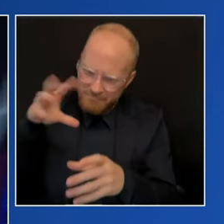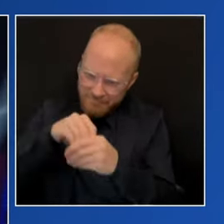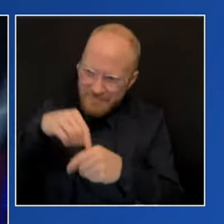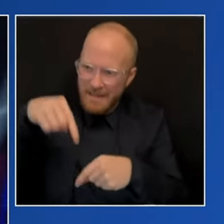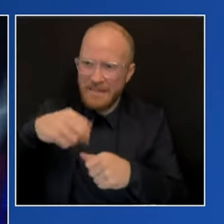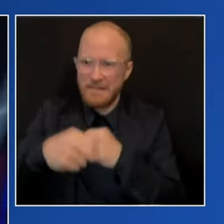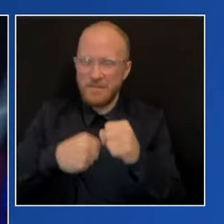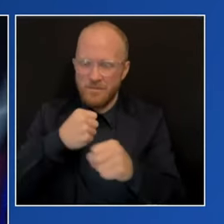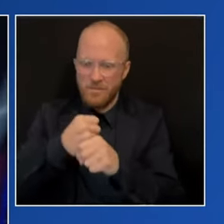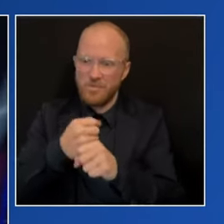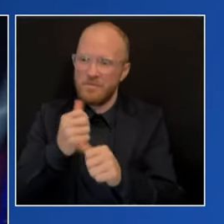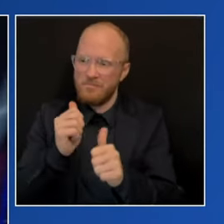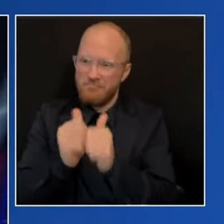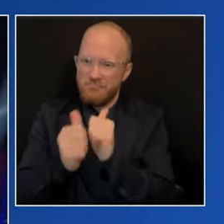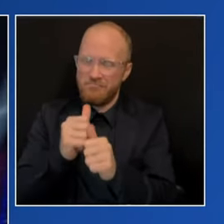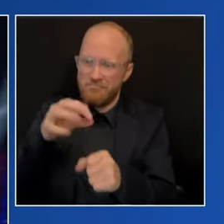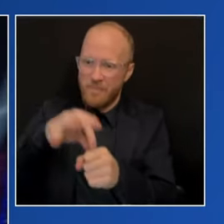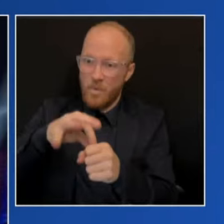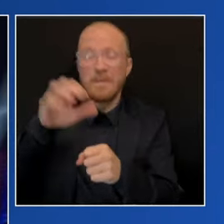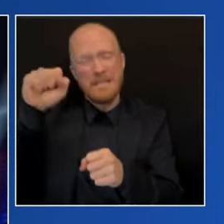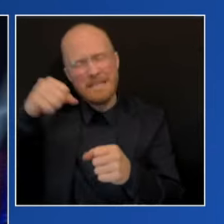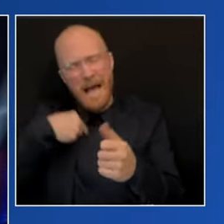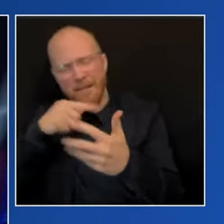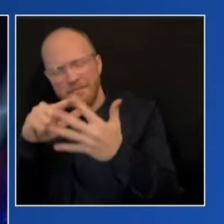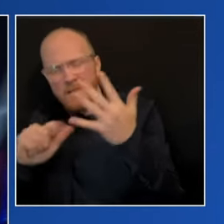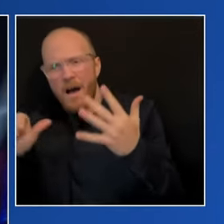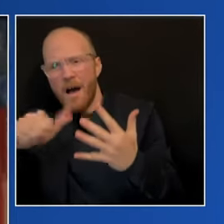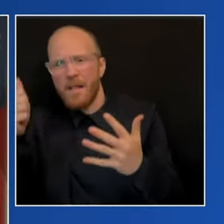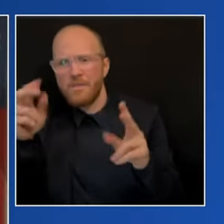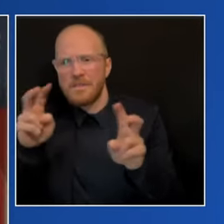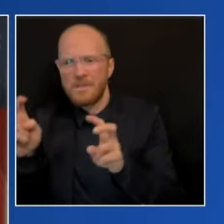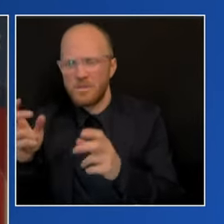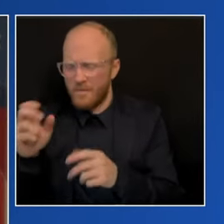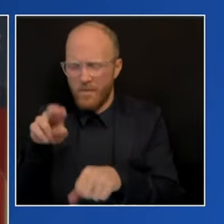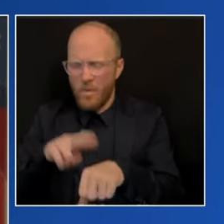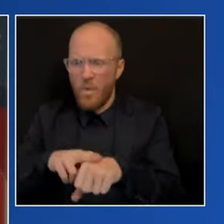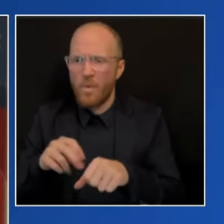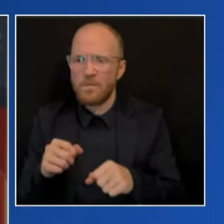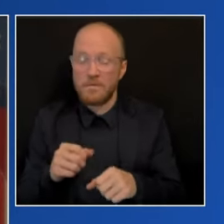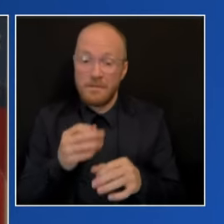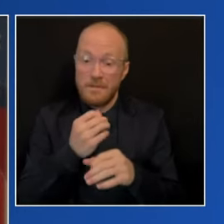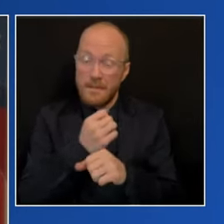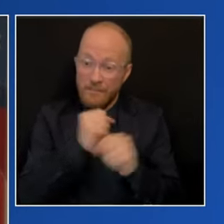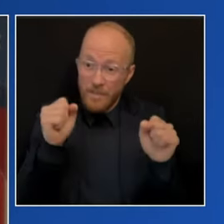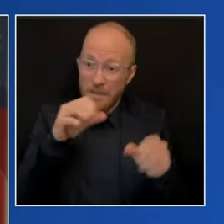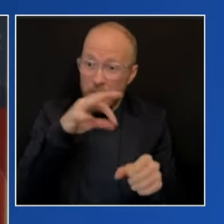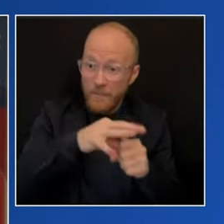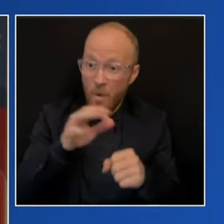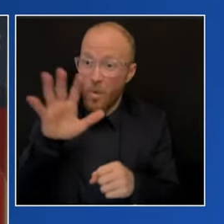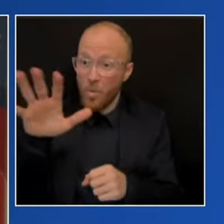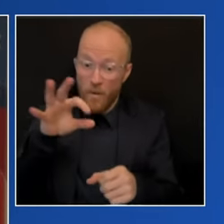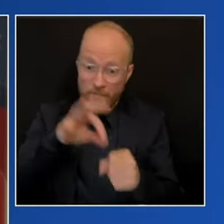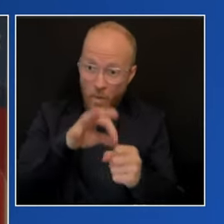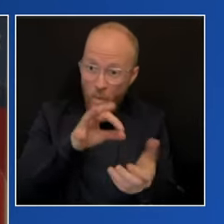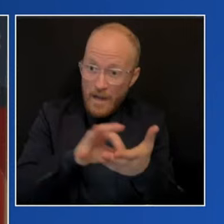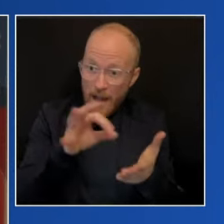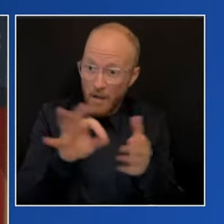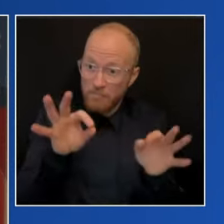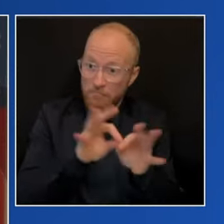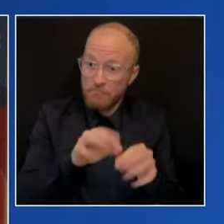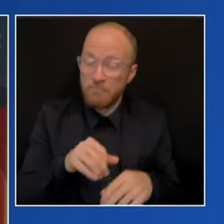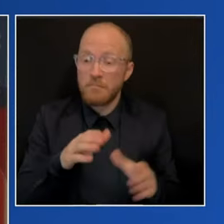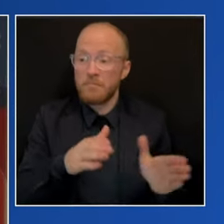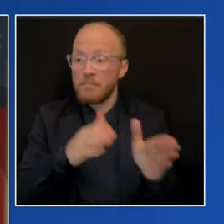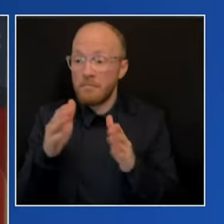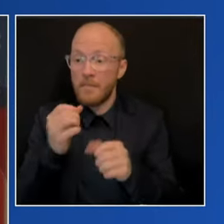Yes, we'll be voting on many issues. On the freedom to vote and have your vote counted. On the freedom of